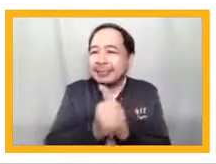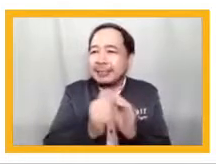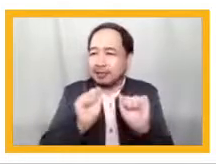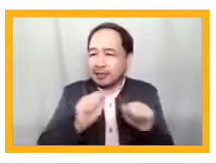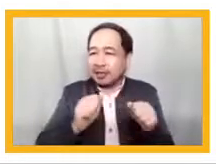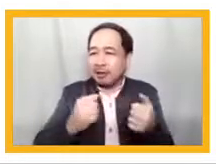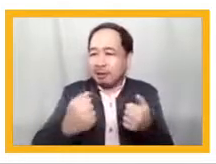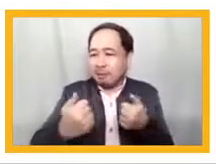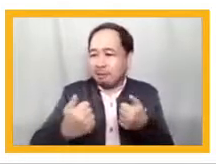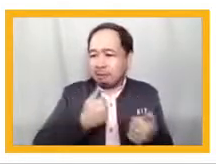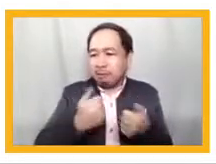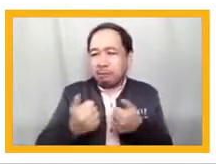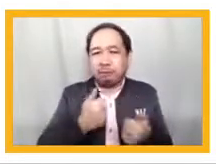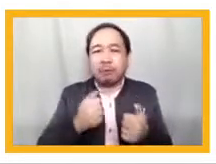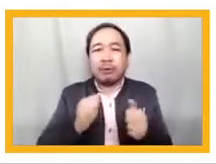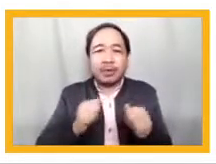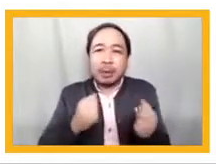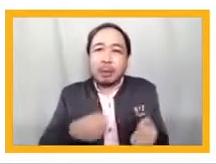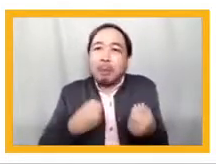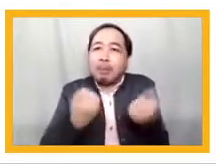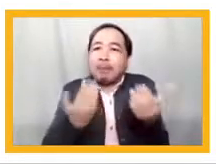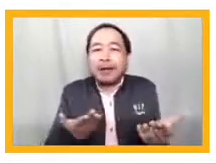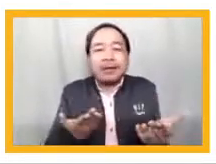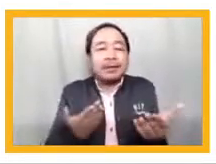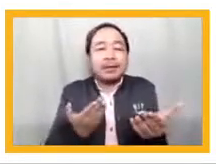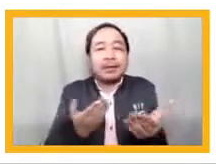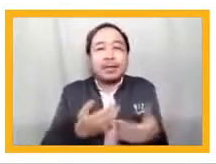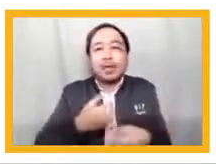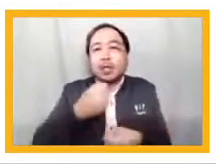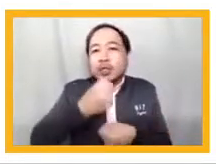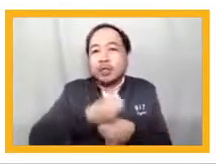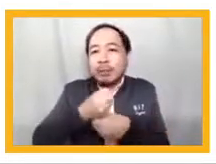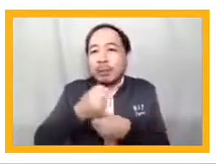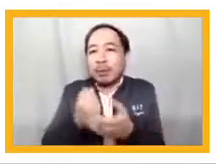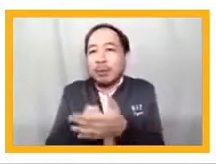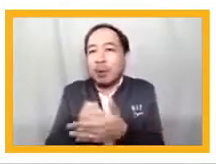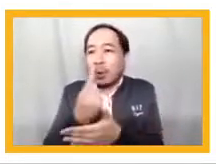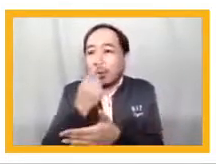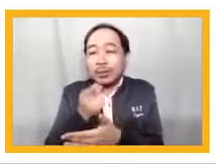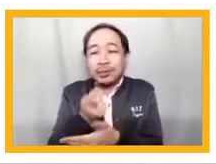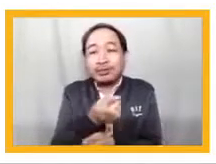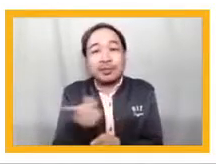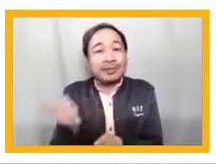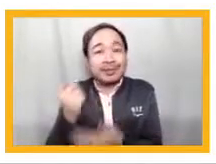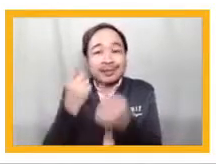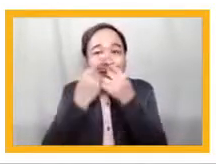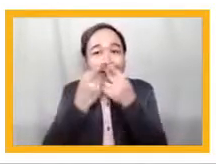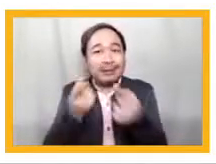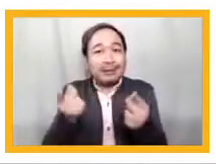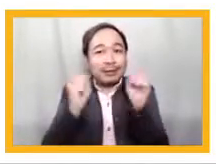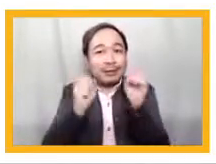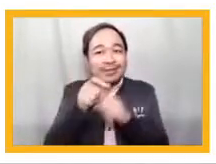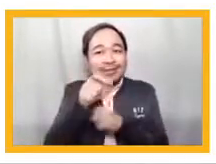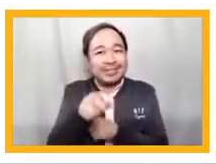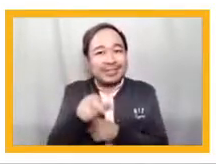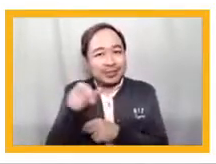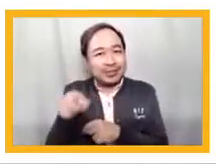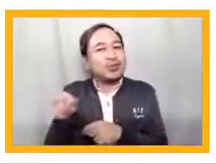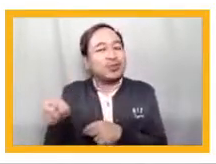job opportunity to the university student. And externally, Korea and